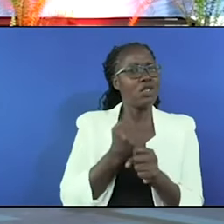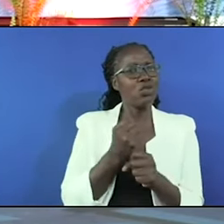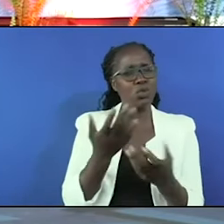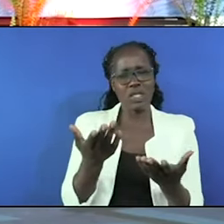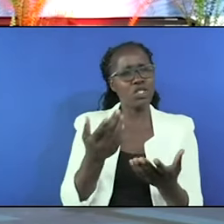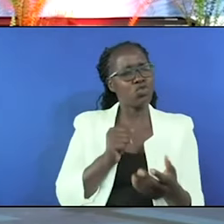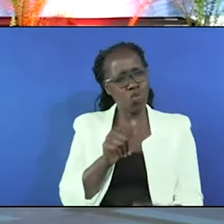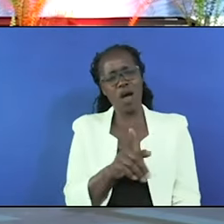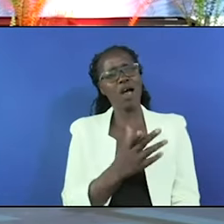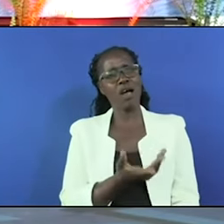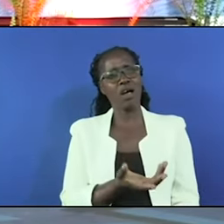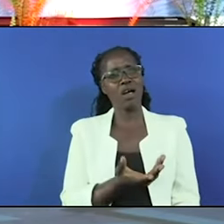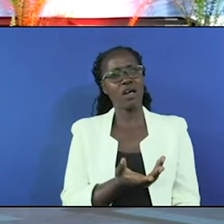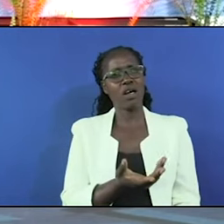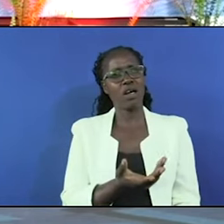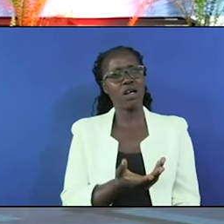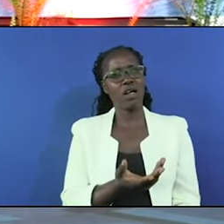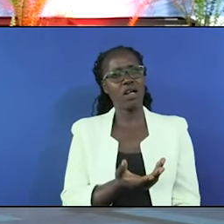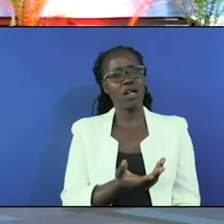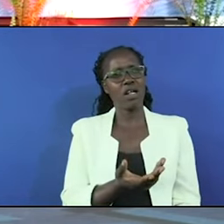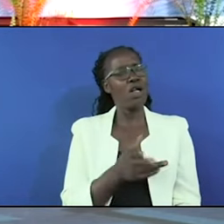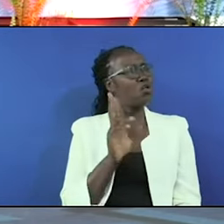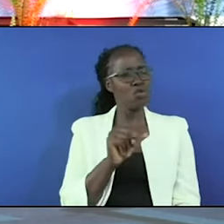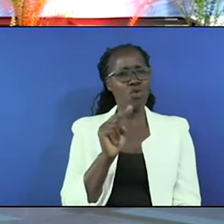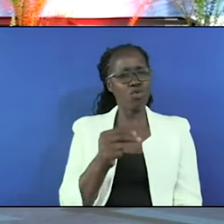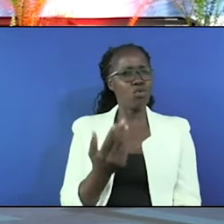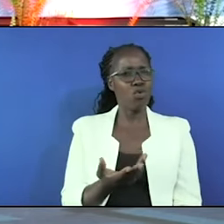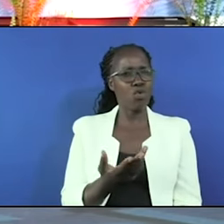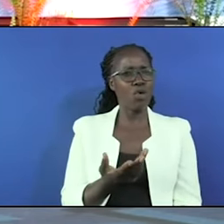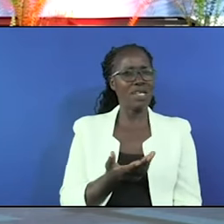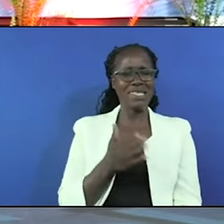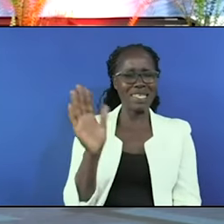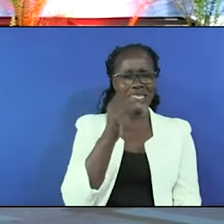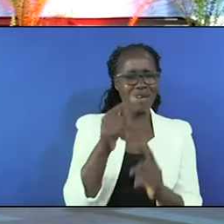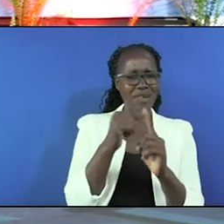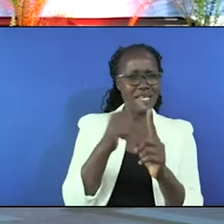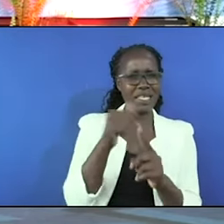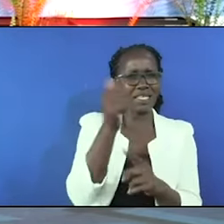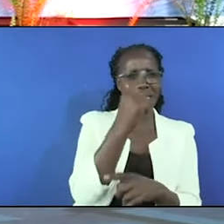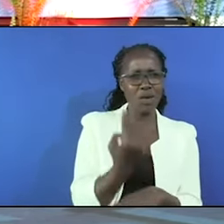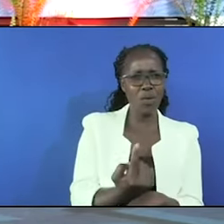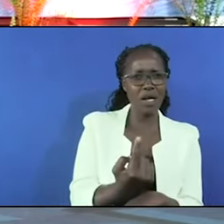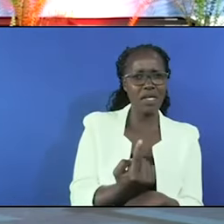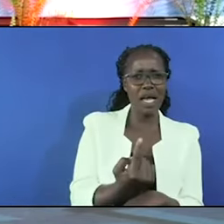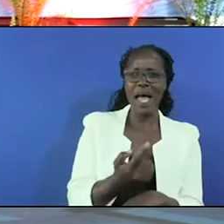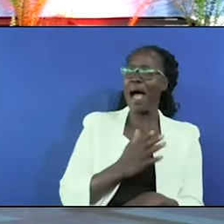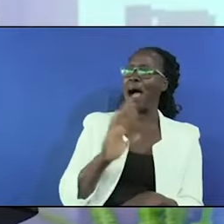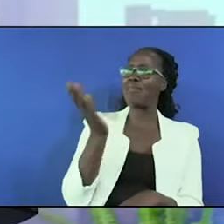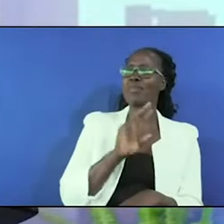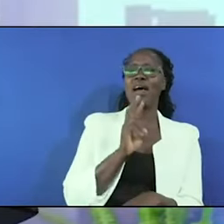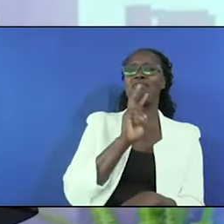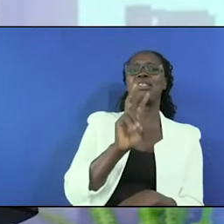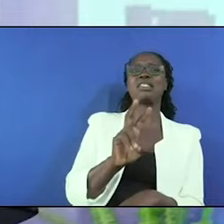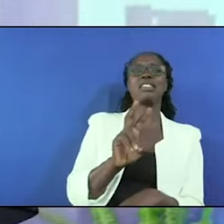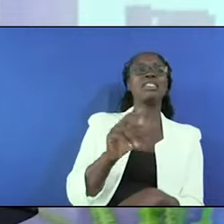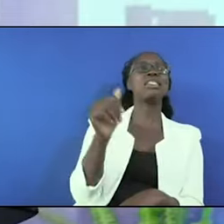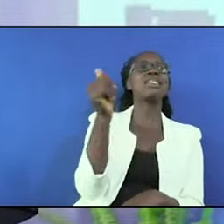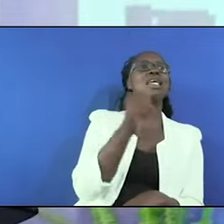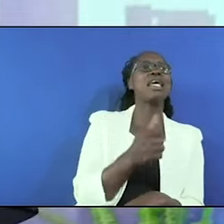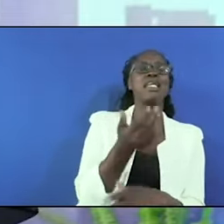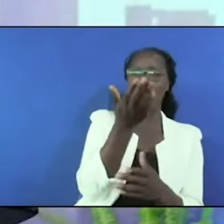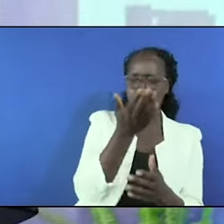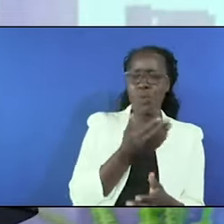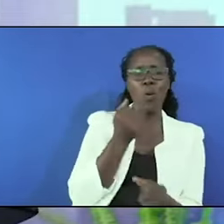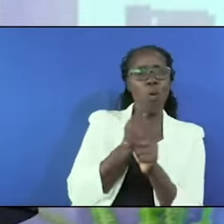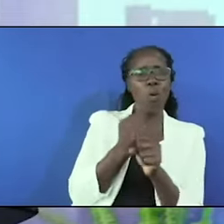her. My grandmother, when did she ever kill anyone? We have never seen, I've never even seen any